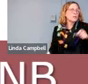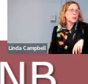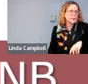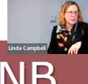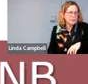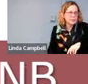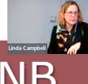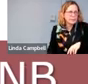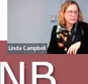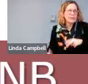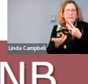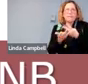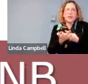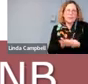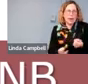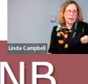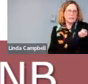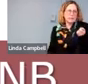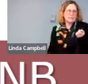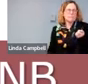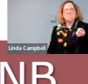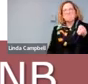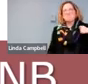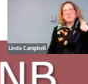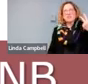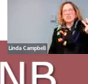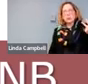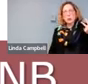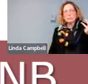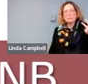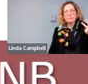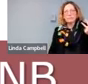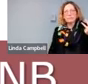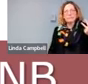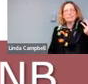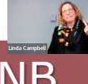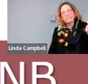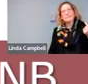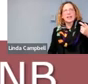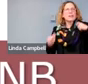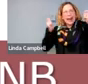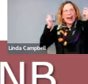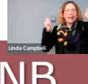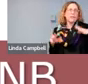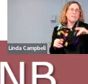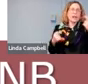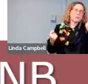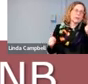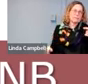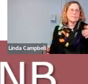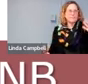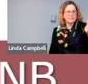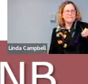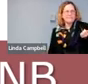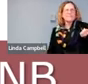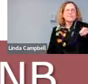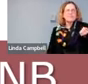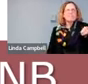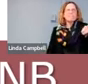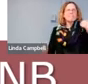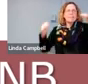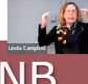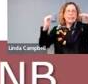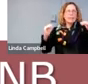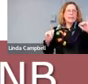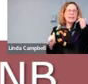is crayfish that have been found in Nova Scotia and has been verified. So there's two so far. Oh, yay, we found one